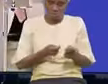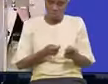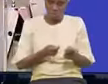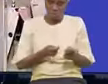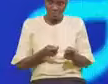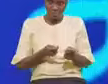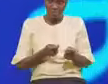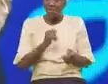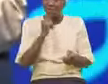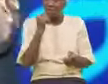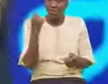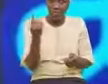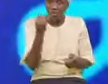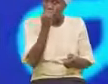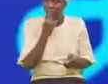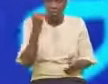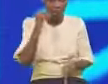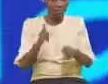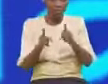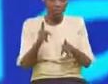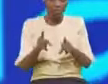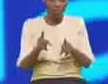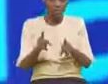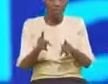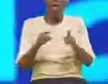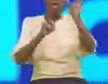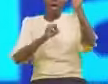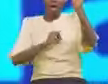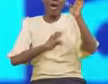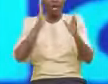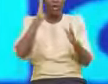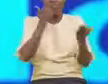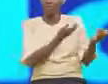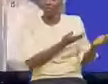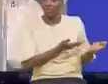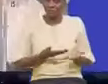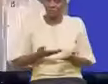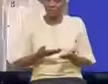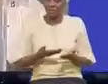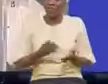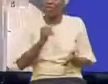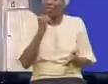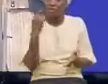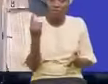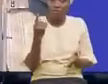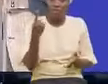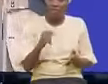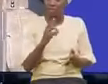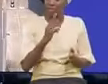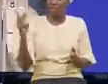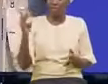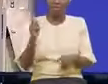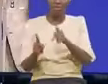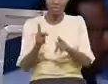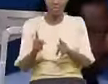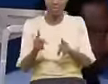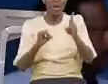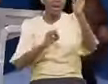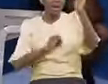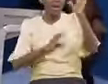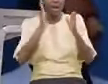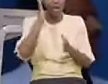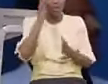Makplɔ. Mahe amewo menye Israel ɖeɖe o lo. Mahe amewo menye ɣetoɖoƒe tɔ ɖeɖe o